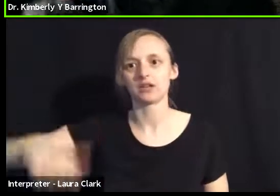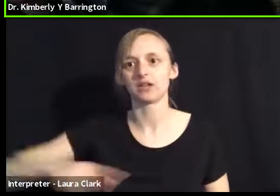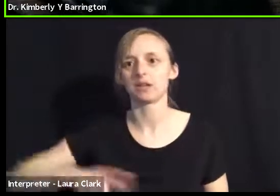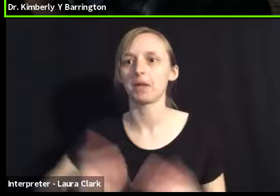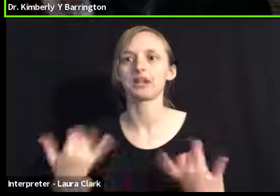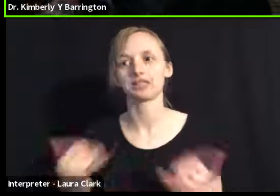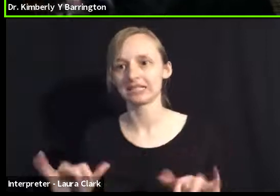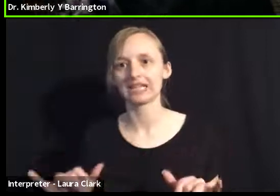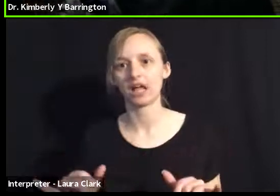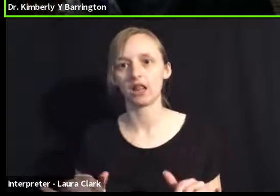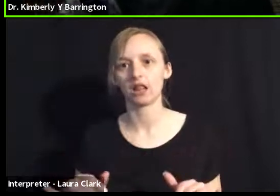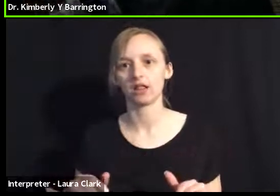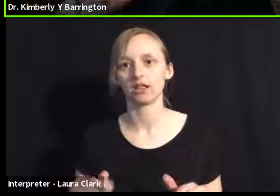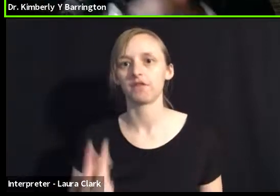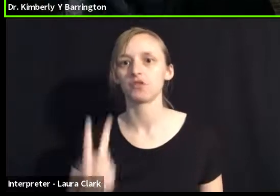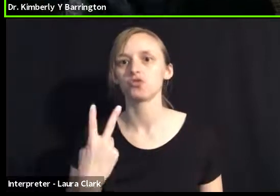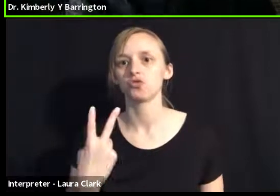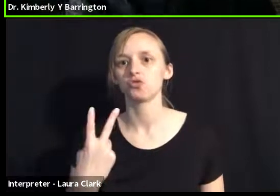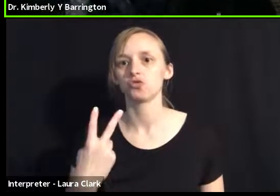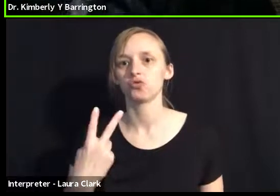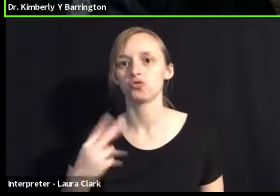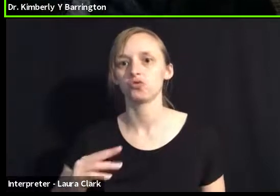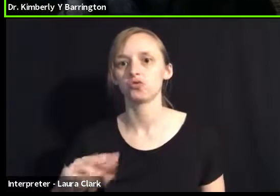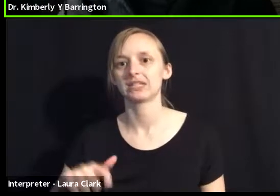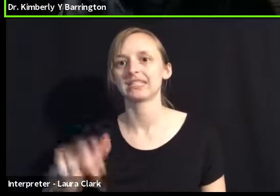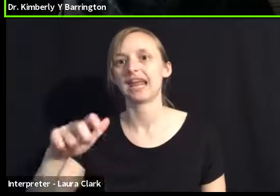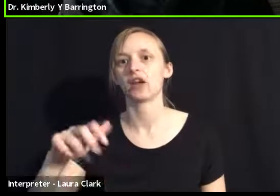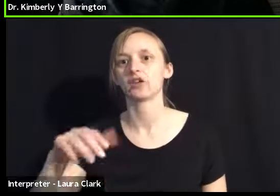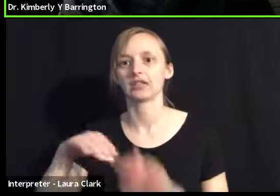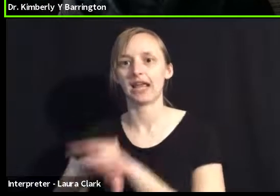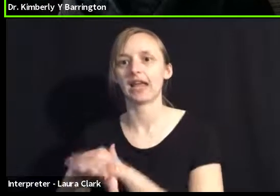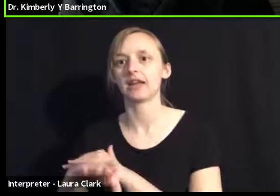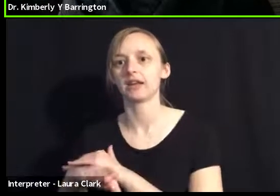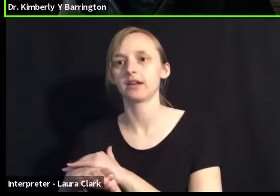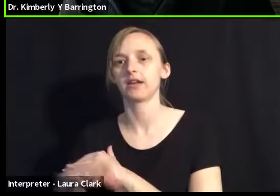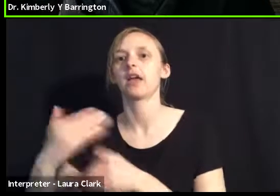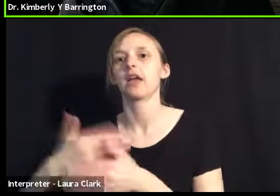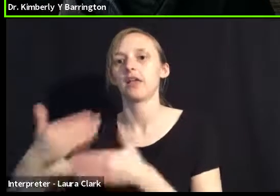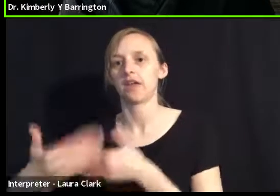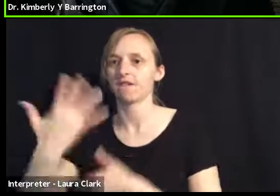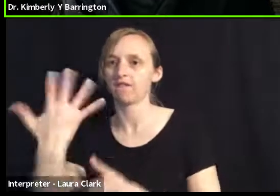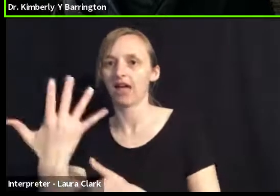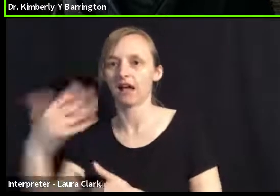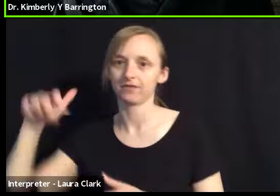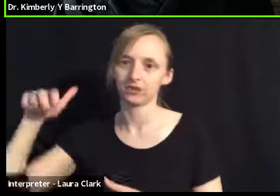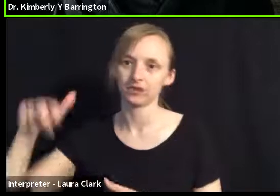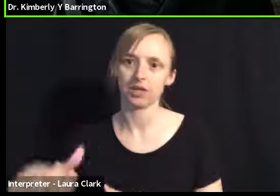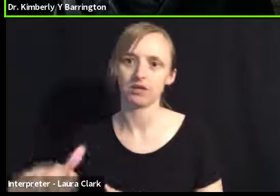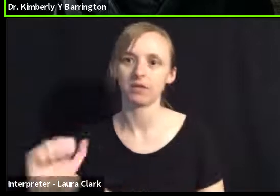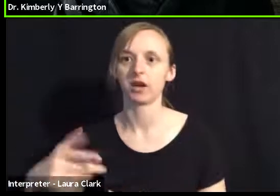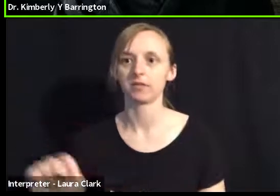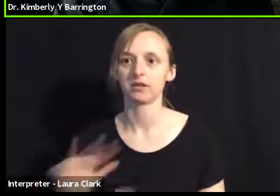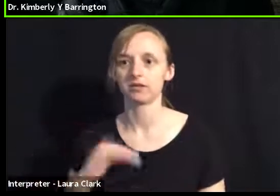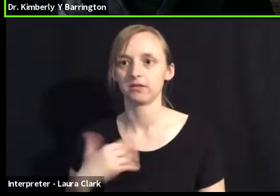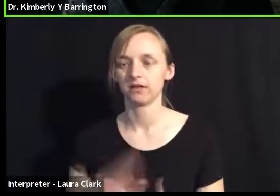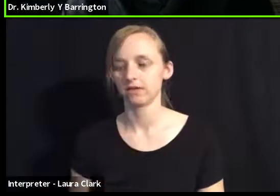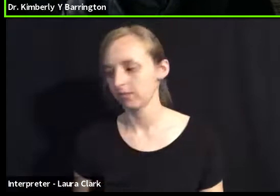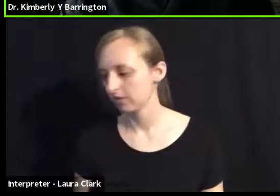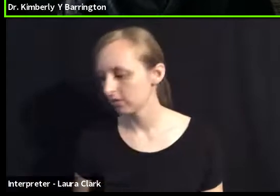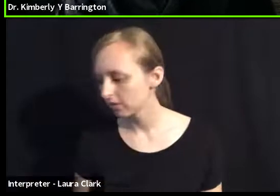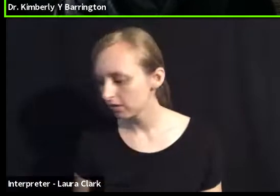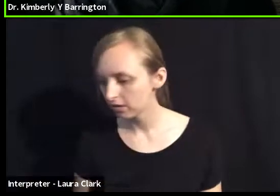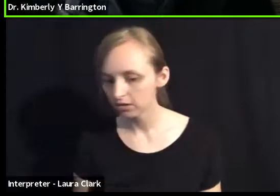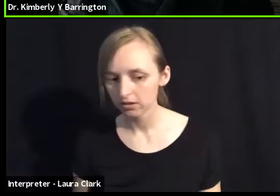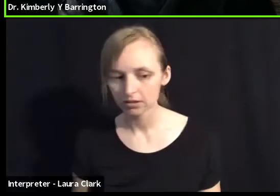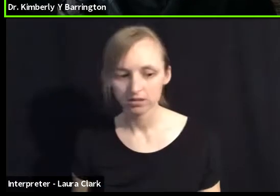five, it was 2 stairs to come in and then 5 more to get down to the apartment. And when I got there, I felt like, oh my God, I'm in another